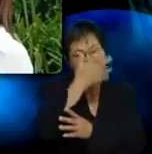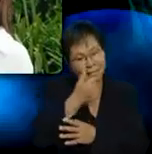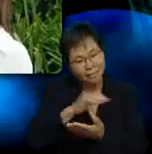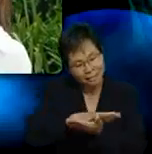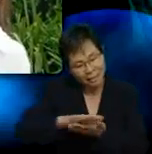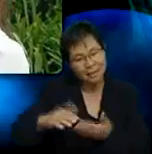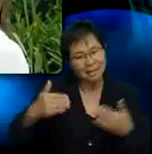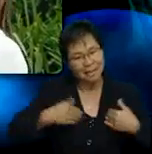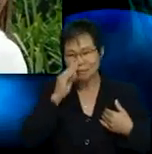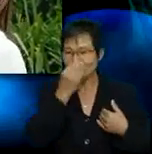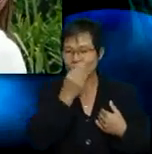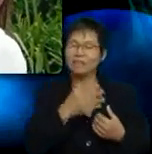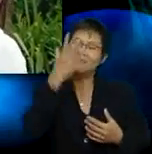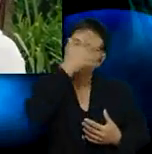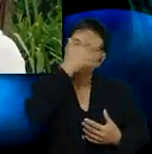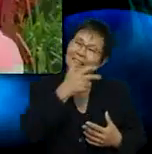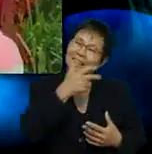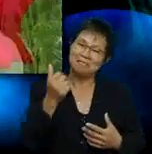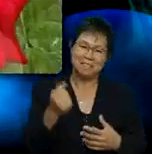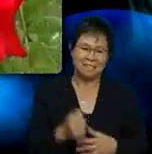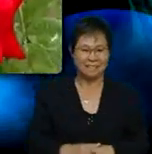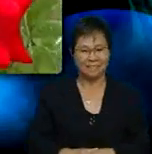has flower. It's lovely.